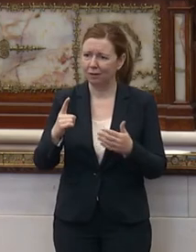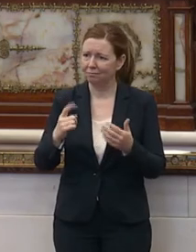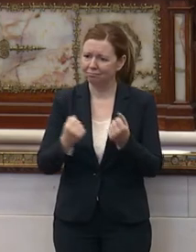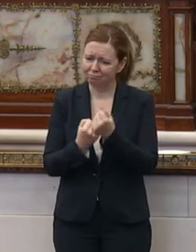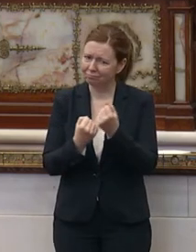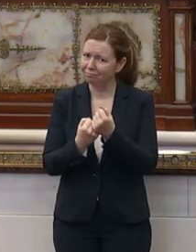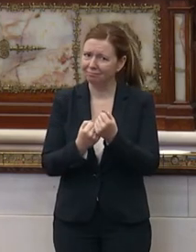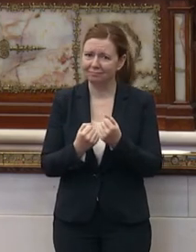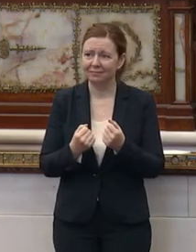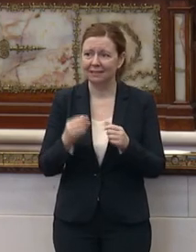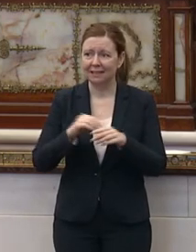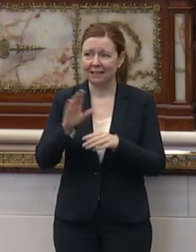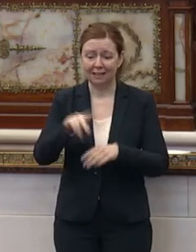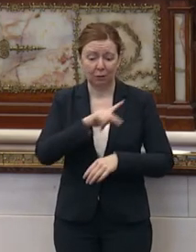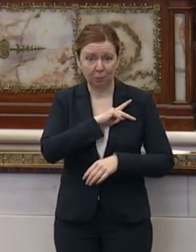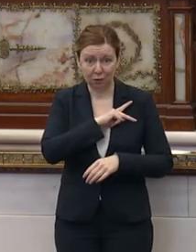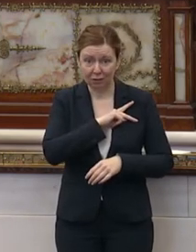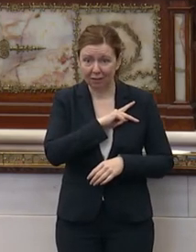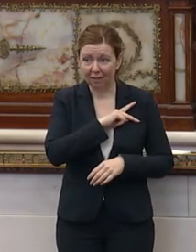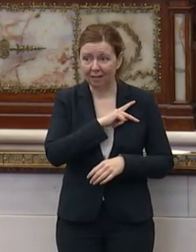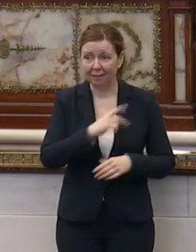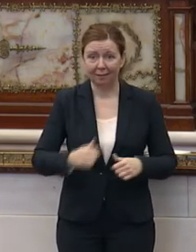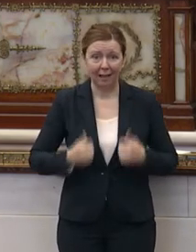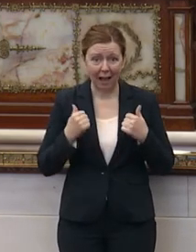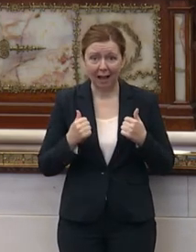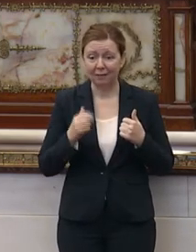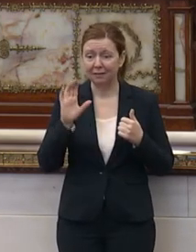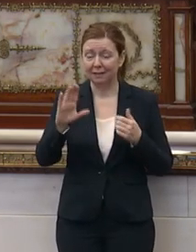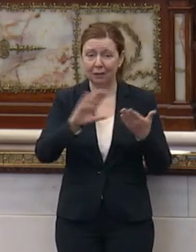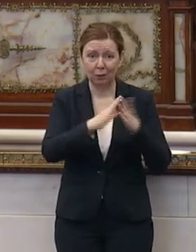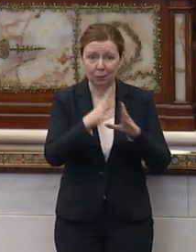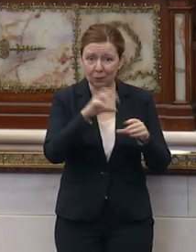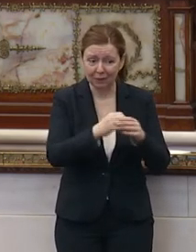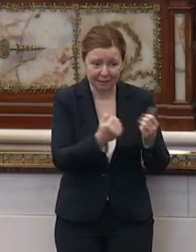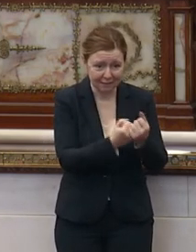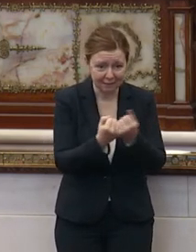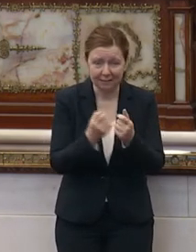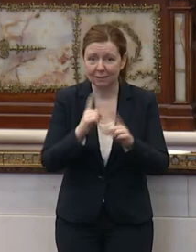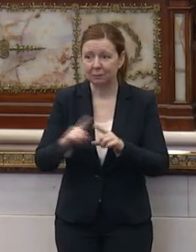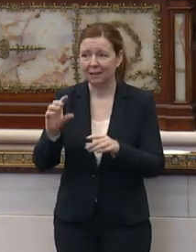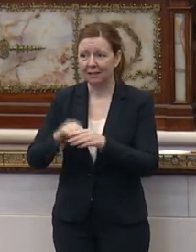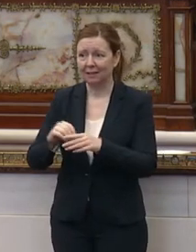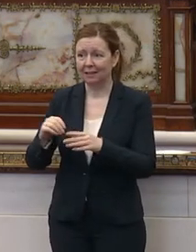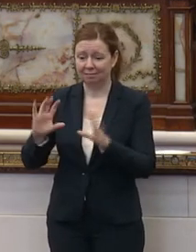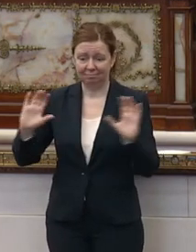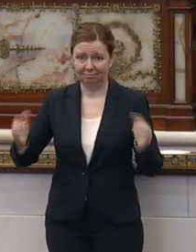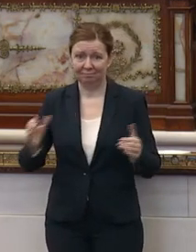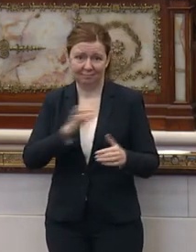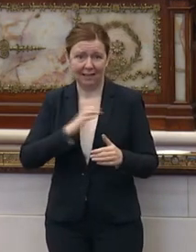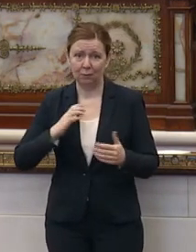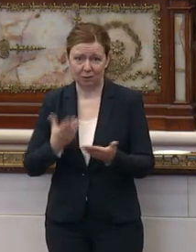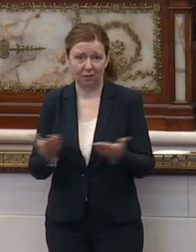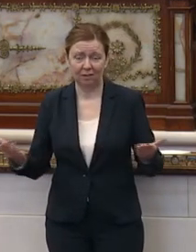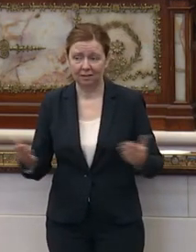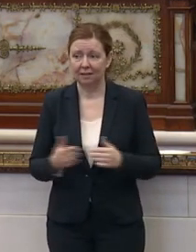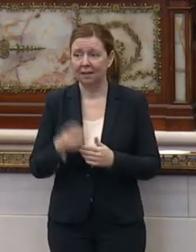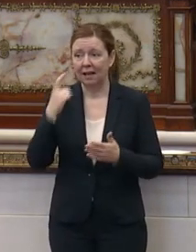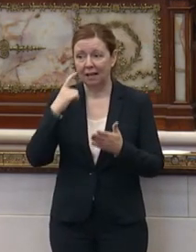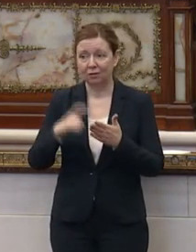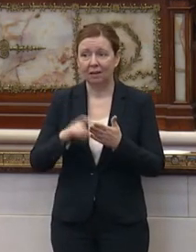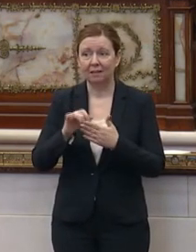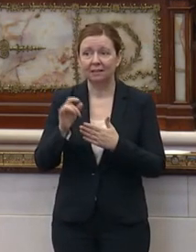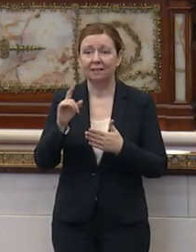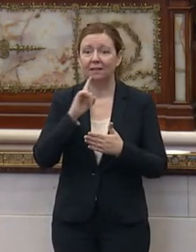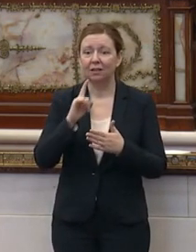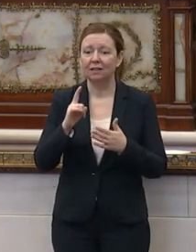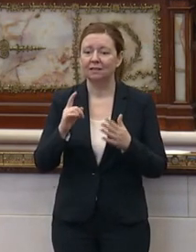down, not only in their personal lives, in their communities, but in this body, and recognize that